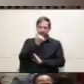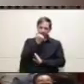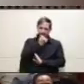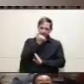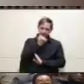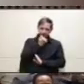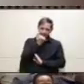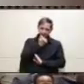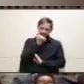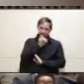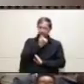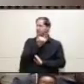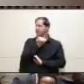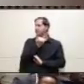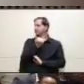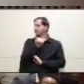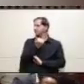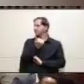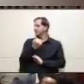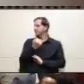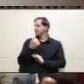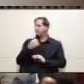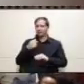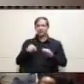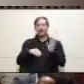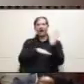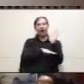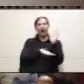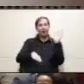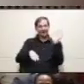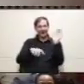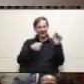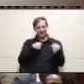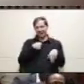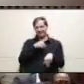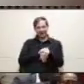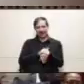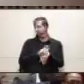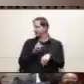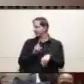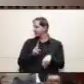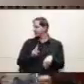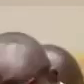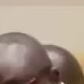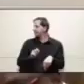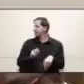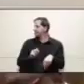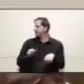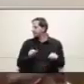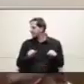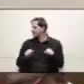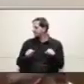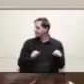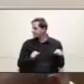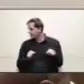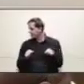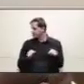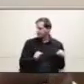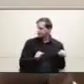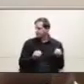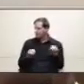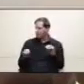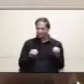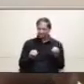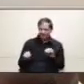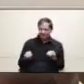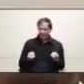the carpet and myself, we are not friends. So I'm struggling. And